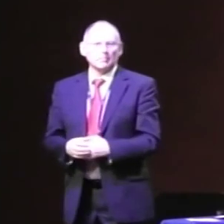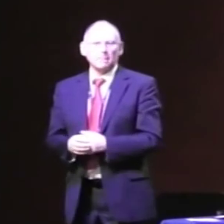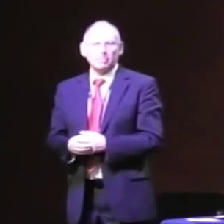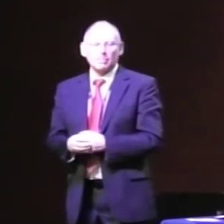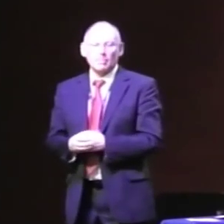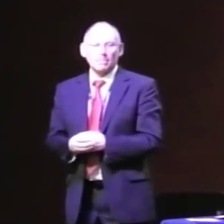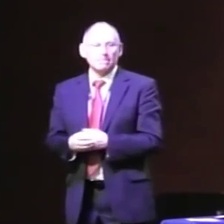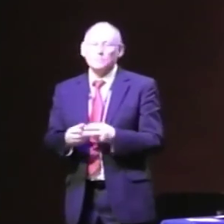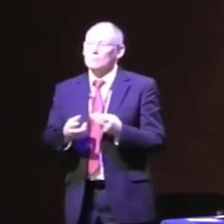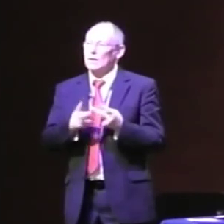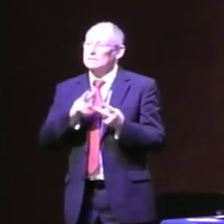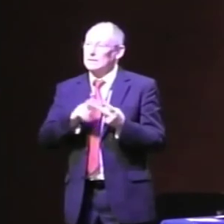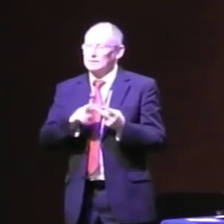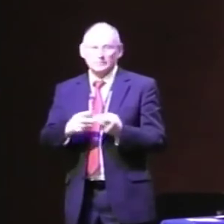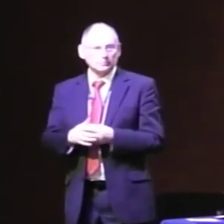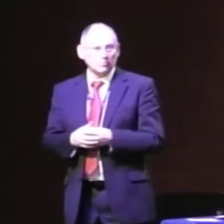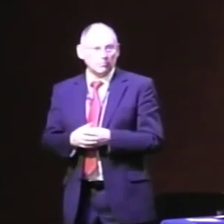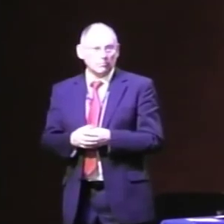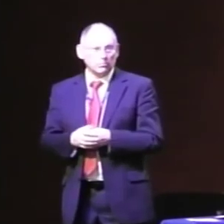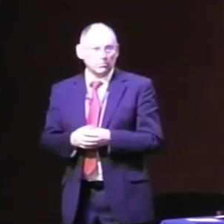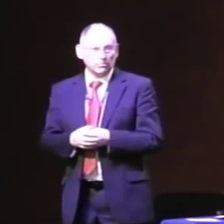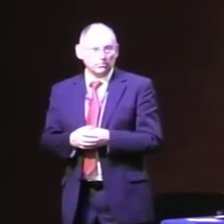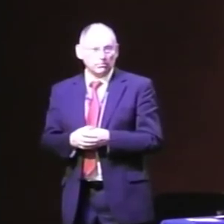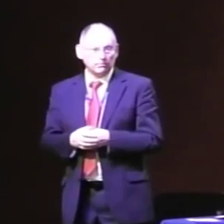Do we have a seconder?